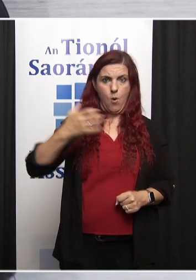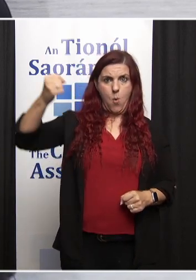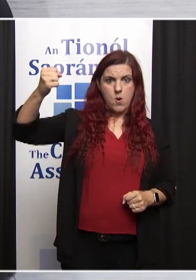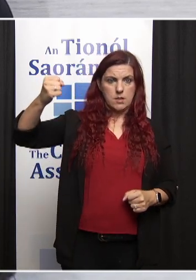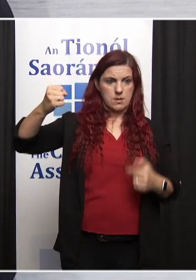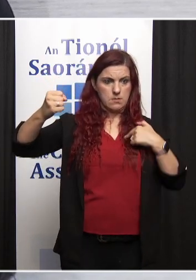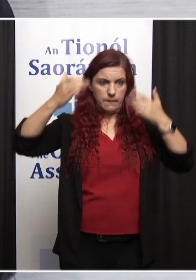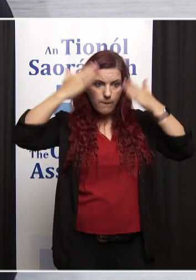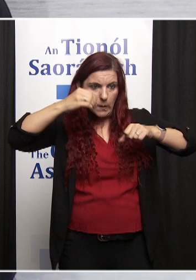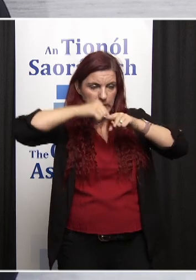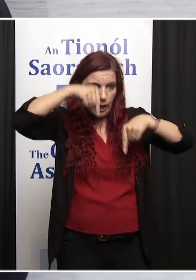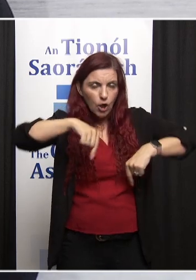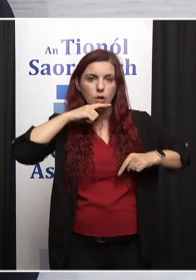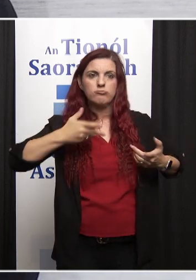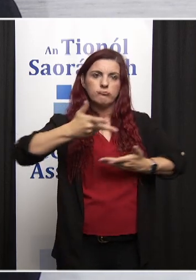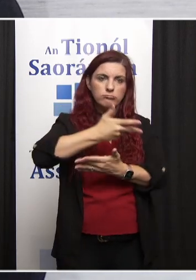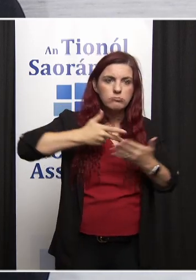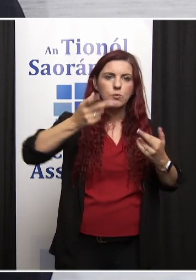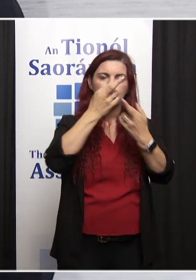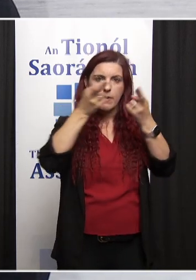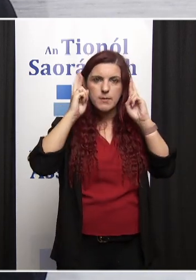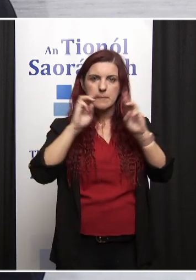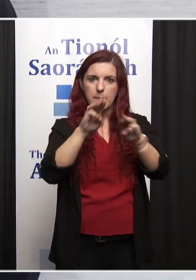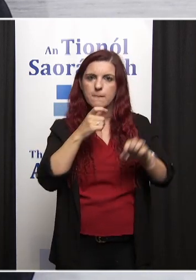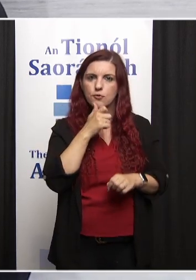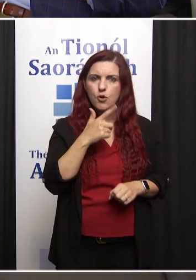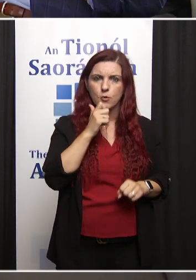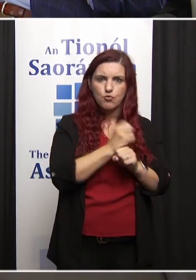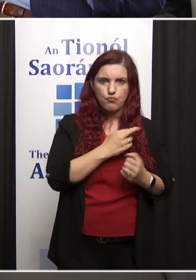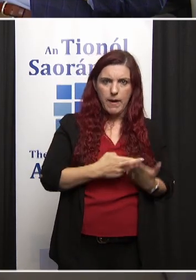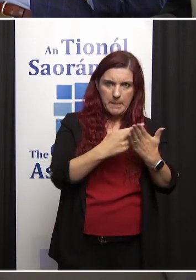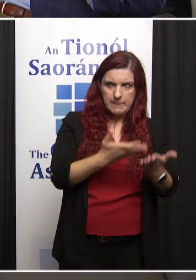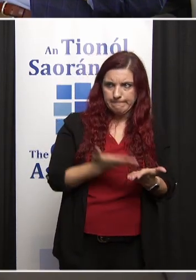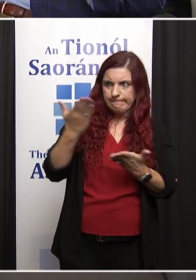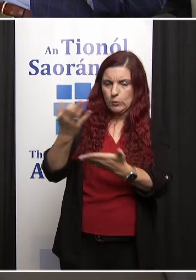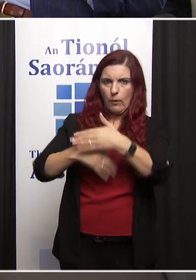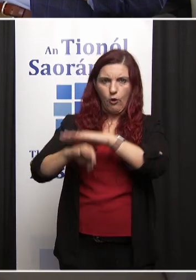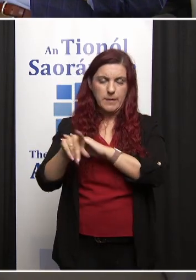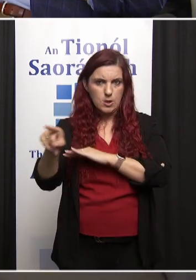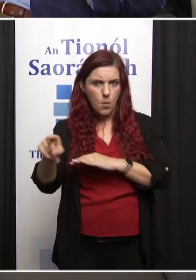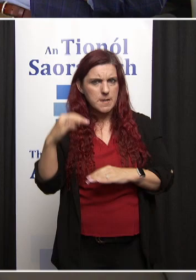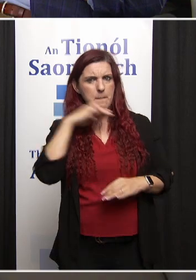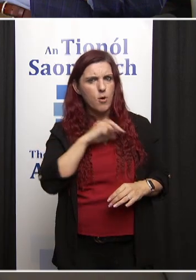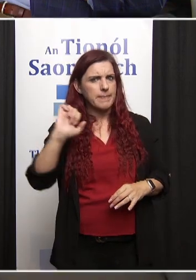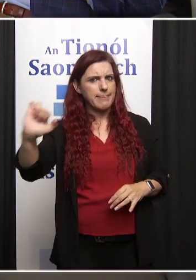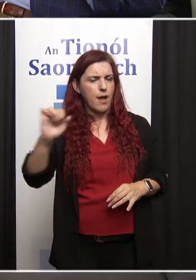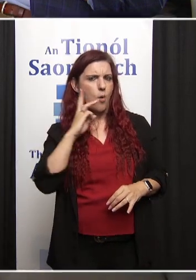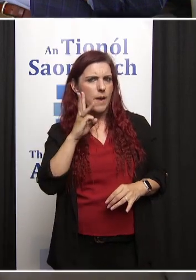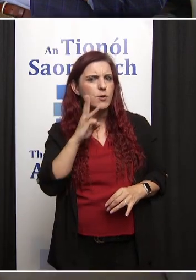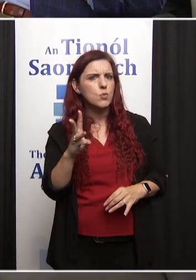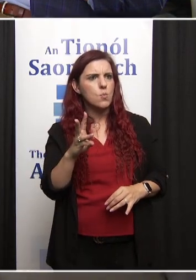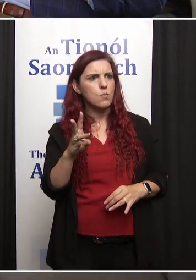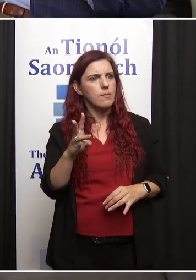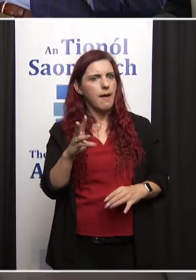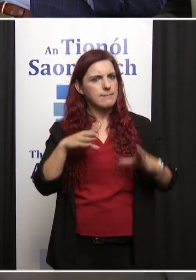here, to represent the citizens of Dublin, to put recommendations to shape the future of Dublin, to make it a great place to work, to live, and to